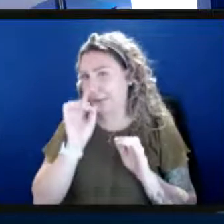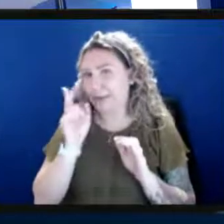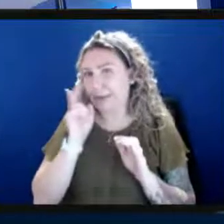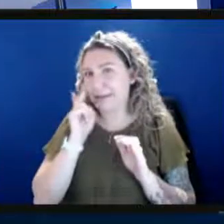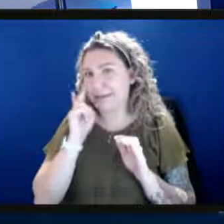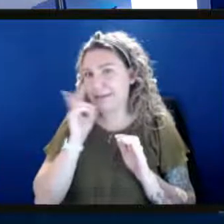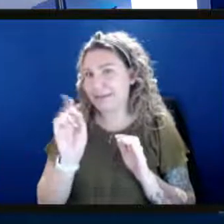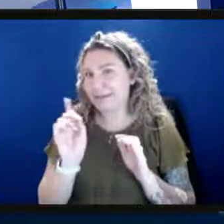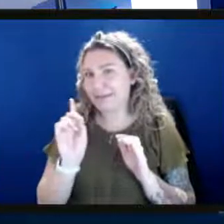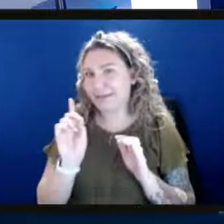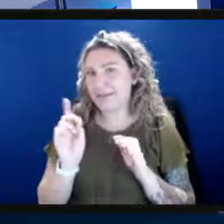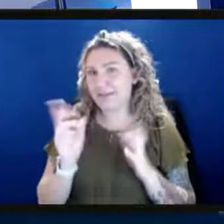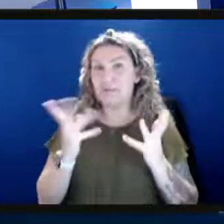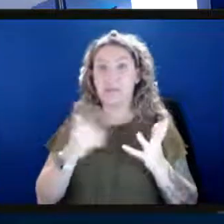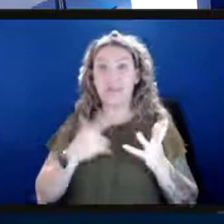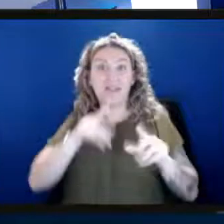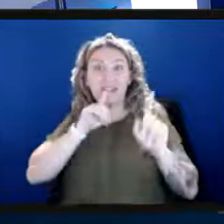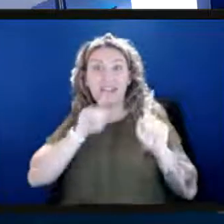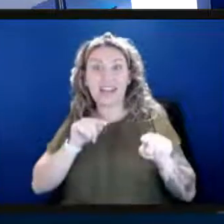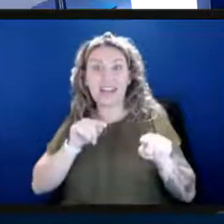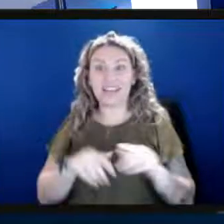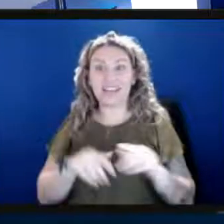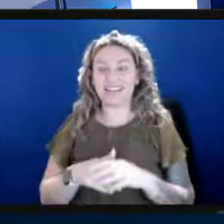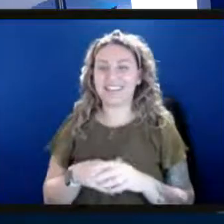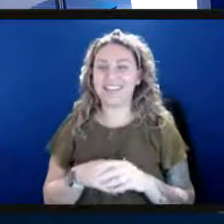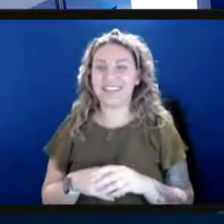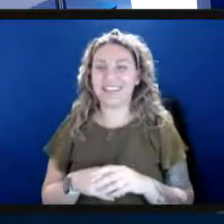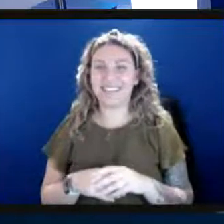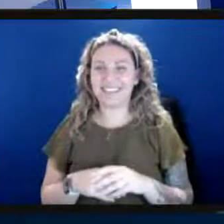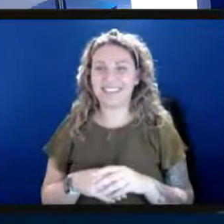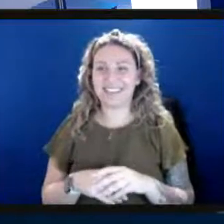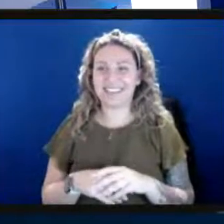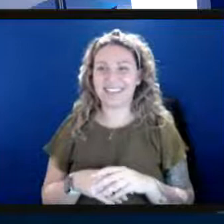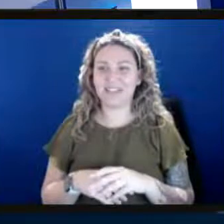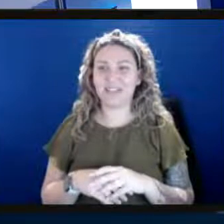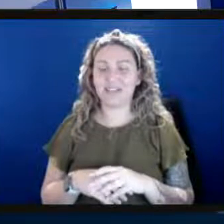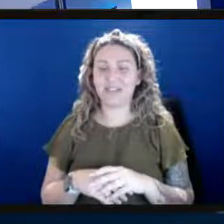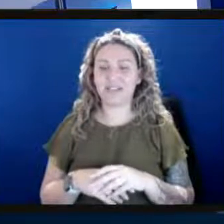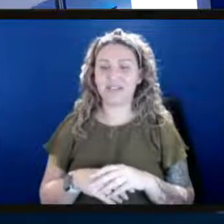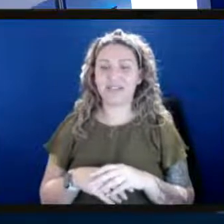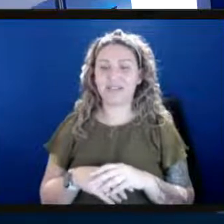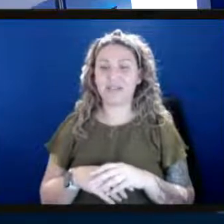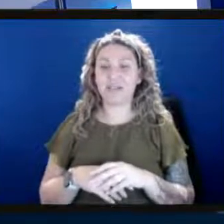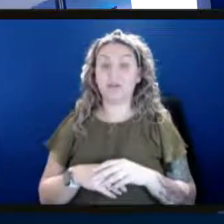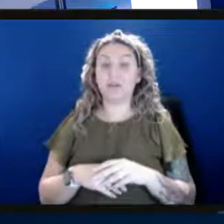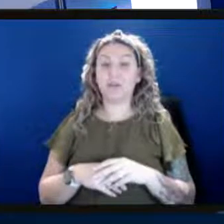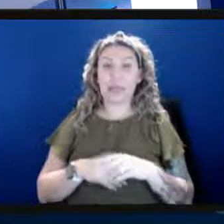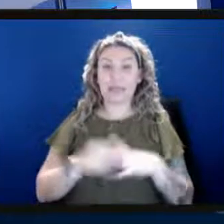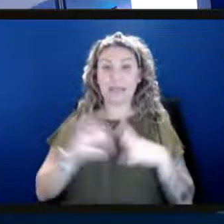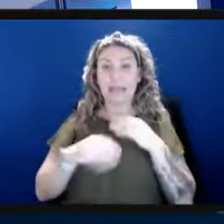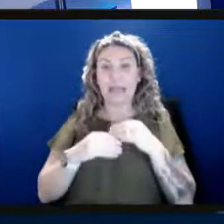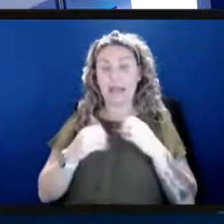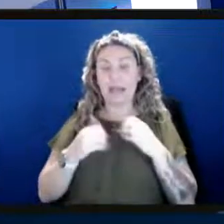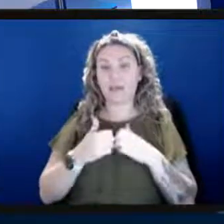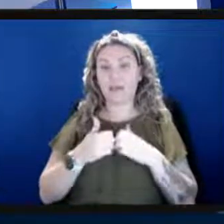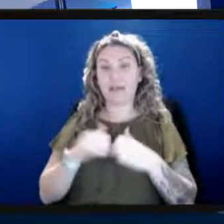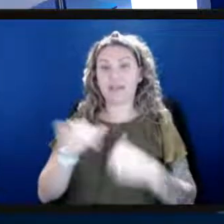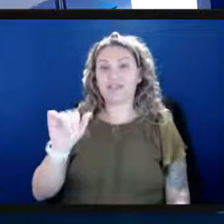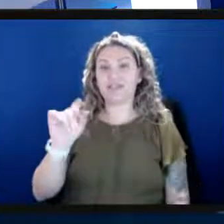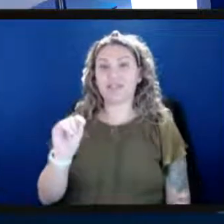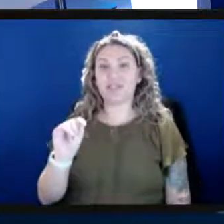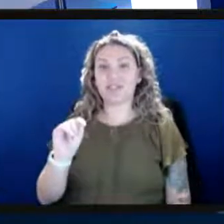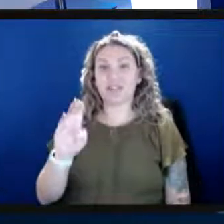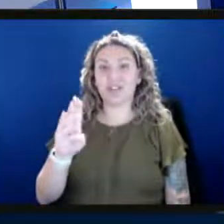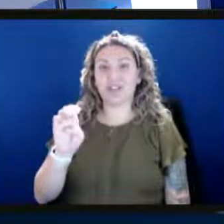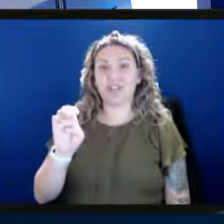we may have an answer to that. Do you have another question? But that's it. I mean, this just to piggyback on what Sergeant Bakina and both our doctors